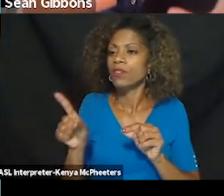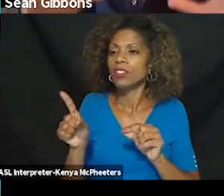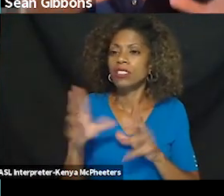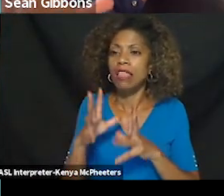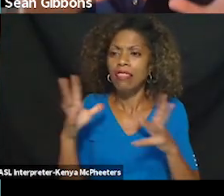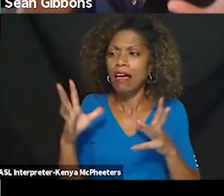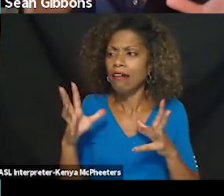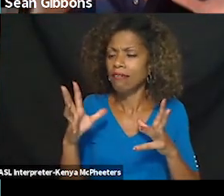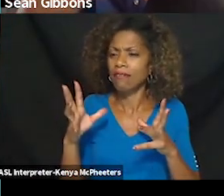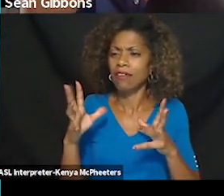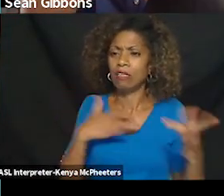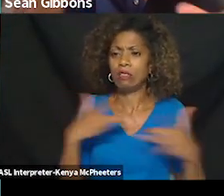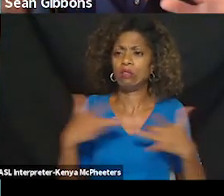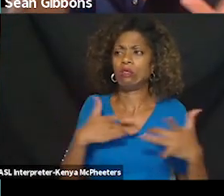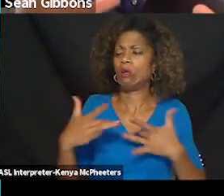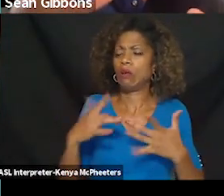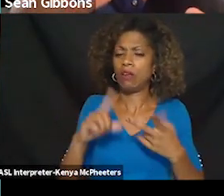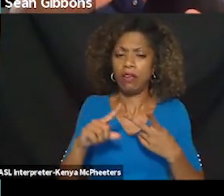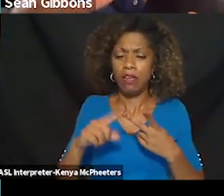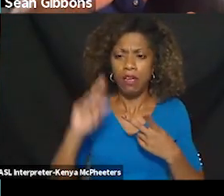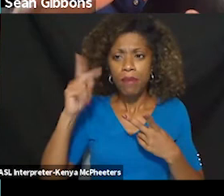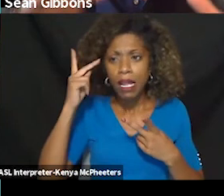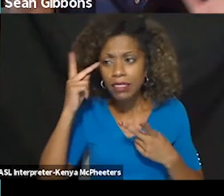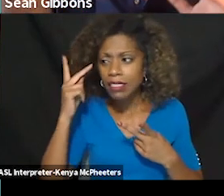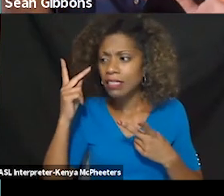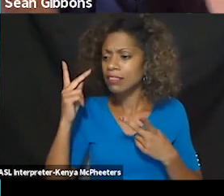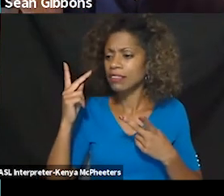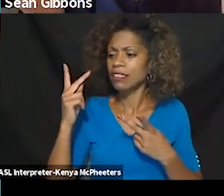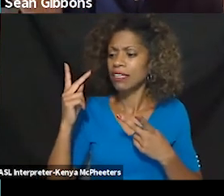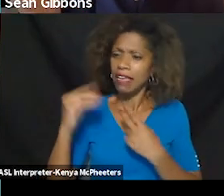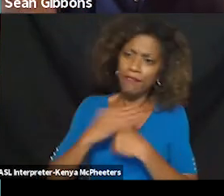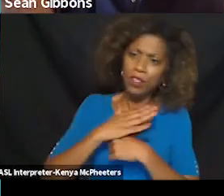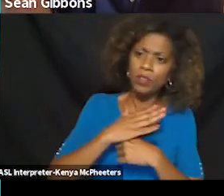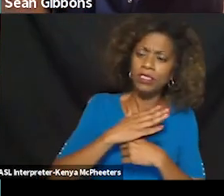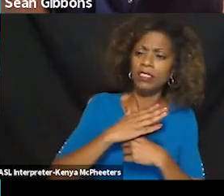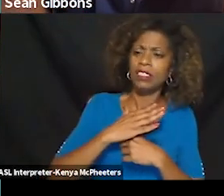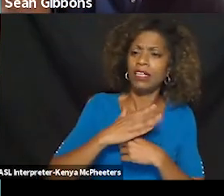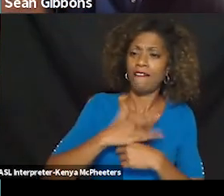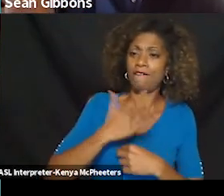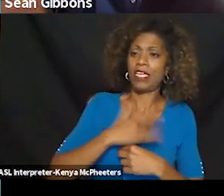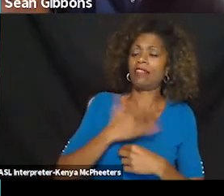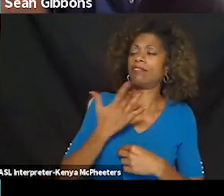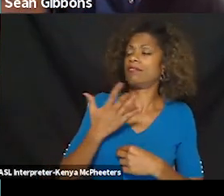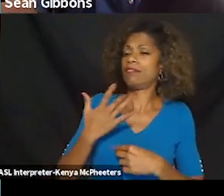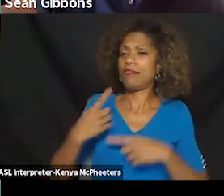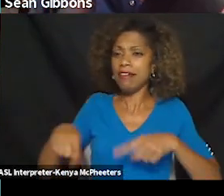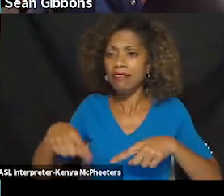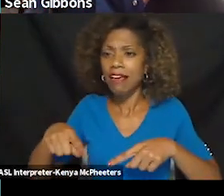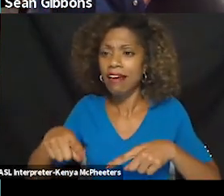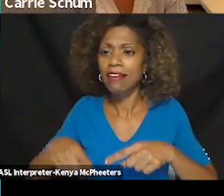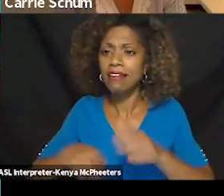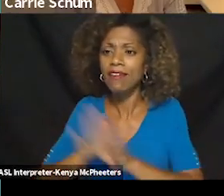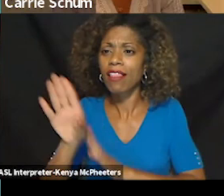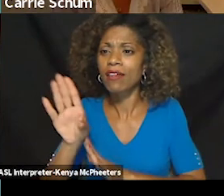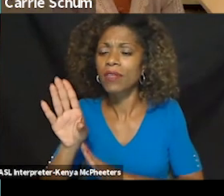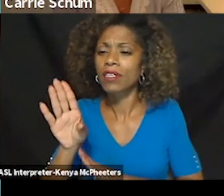politics playing a huge outsized role in how people were thinking about this. But you're saying that's not actually what you saw. when you talk to actual people.